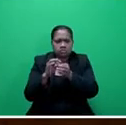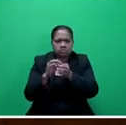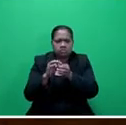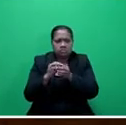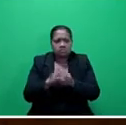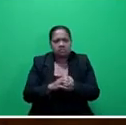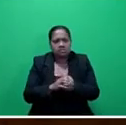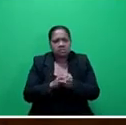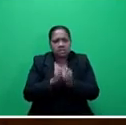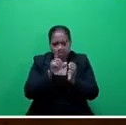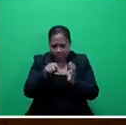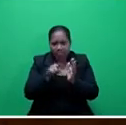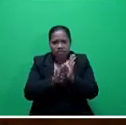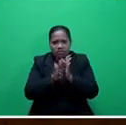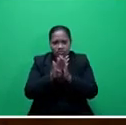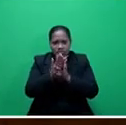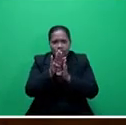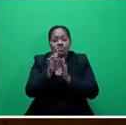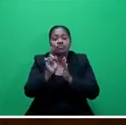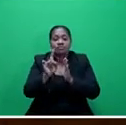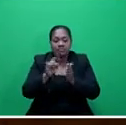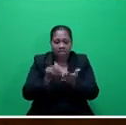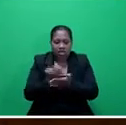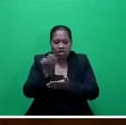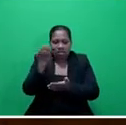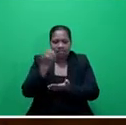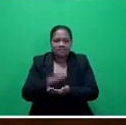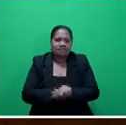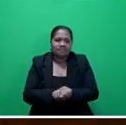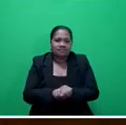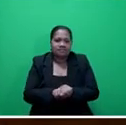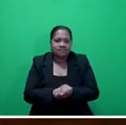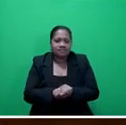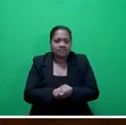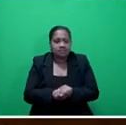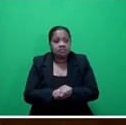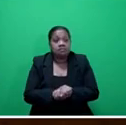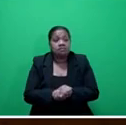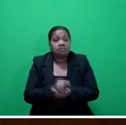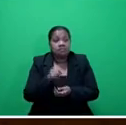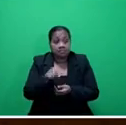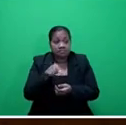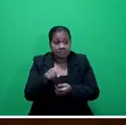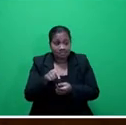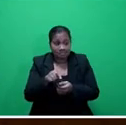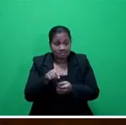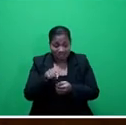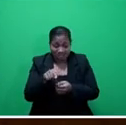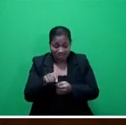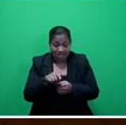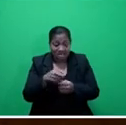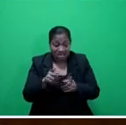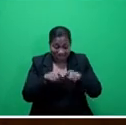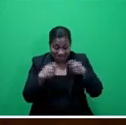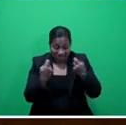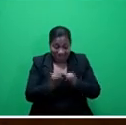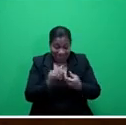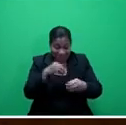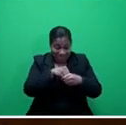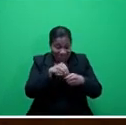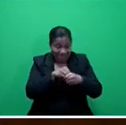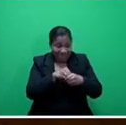growth. Finally, I would like to thank the committee members who were part of the team that produced this report. Honorable Bina